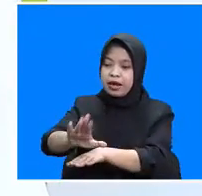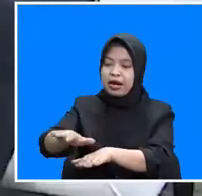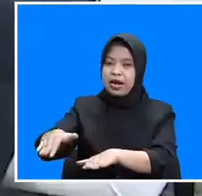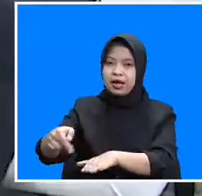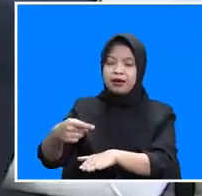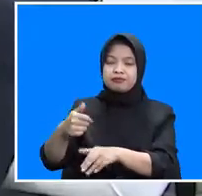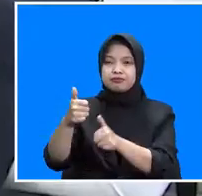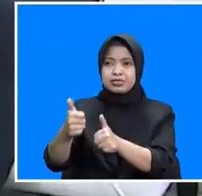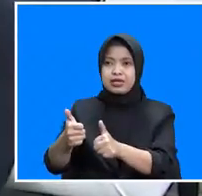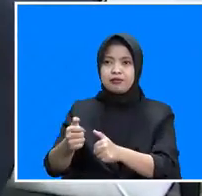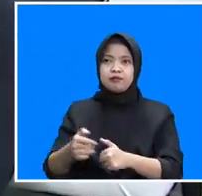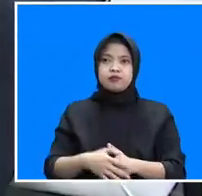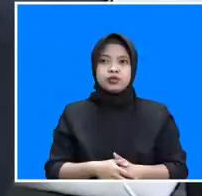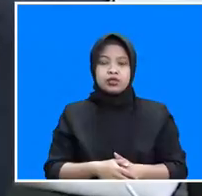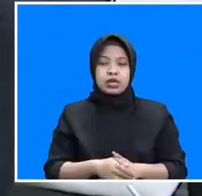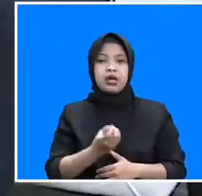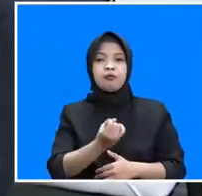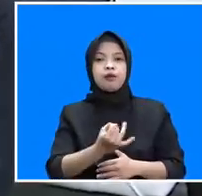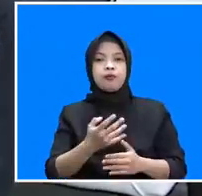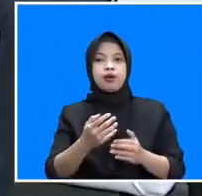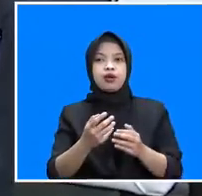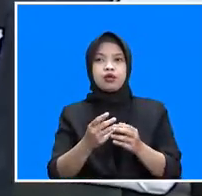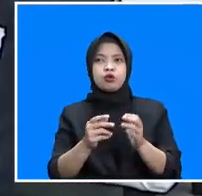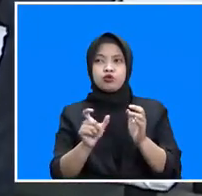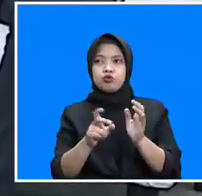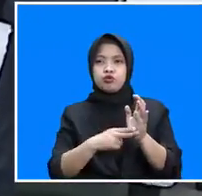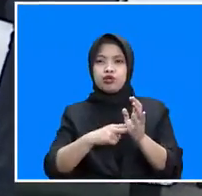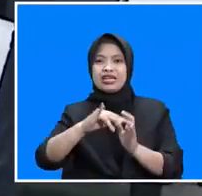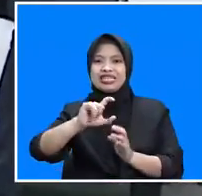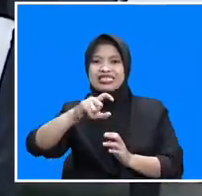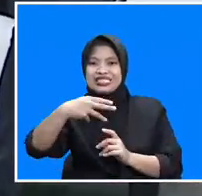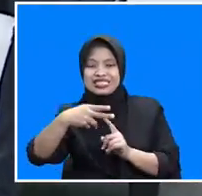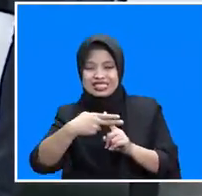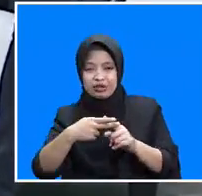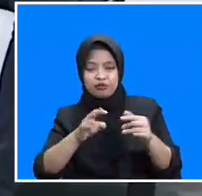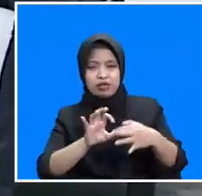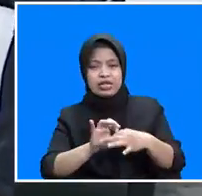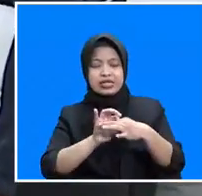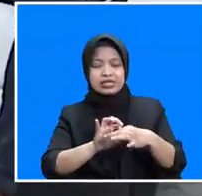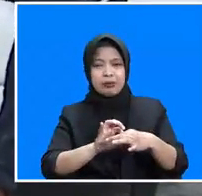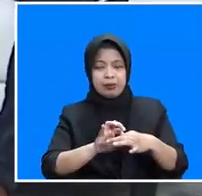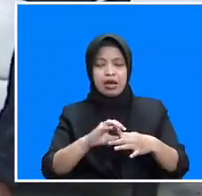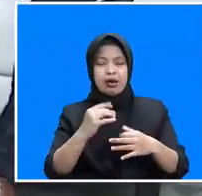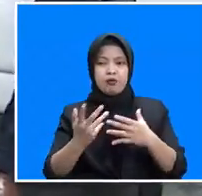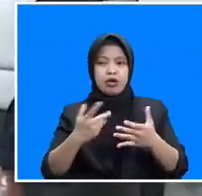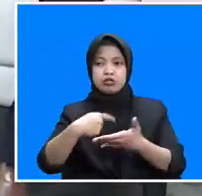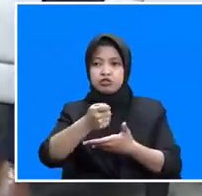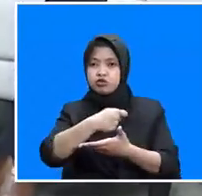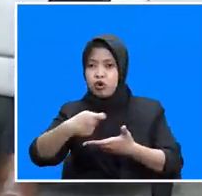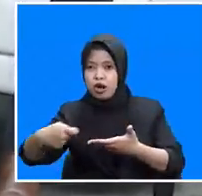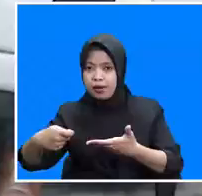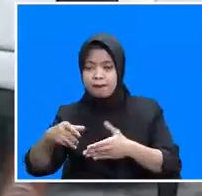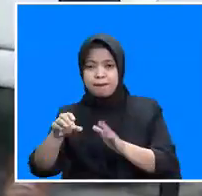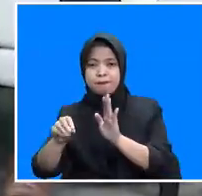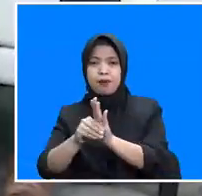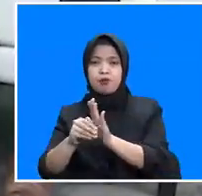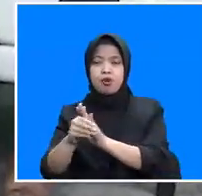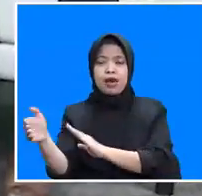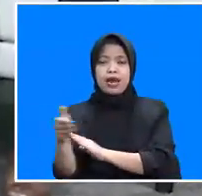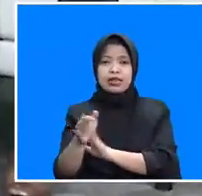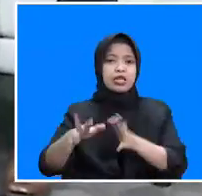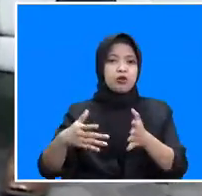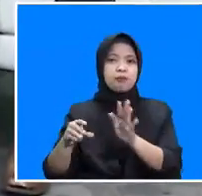UNICEF around reopening schools, safely reopening schools in Papua and West Papua as well. So I think those are